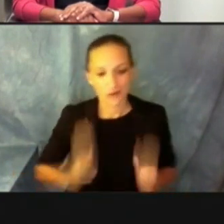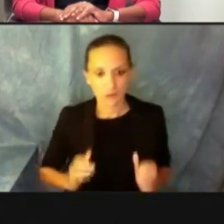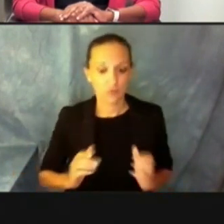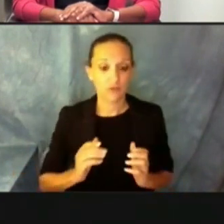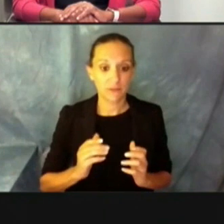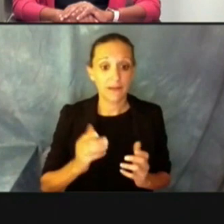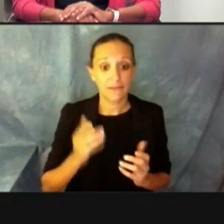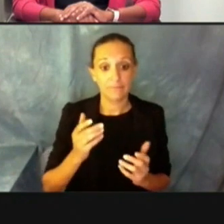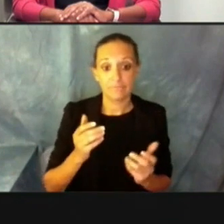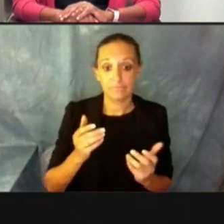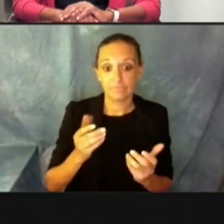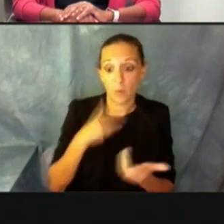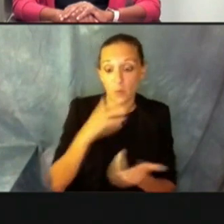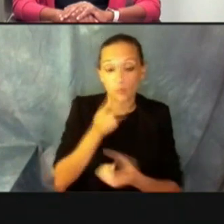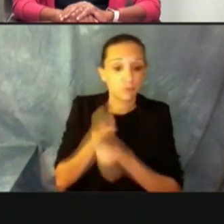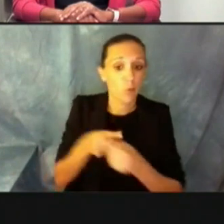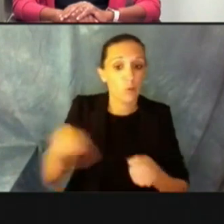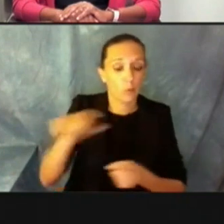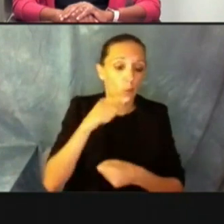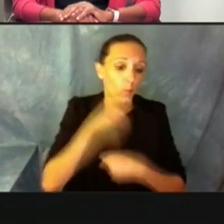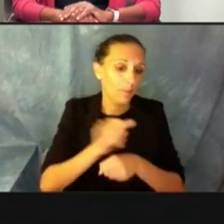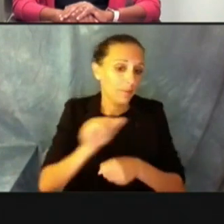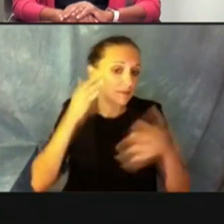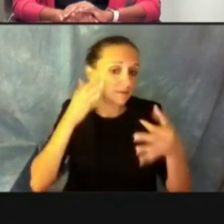support those that do so.